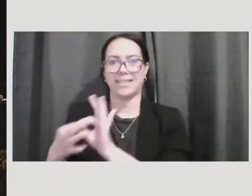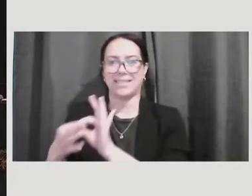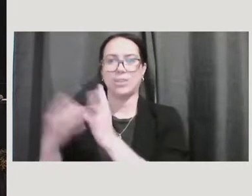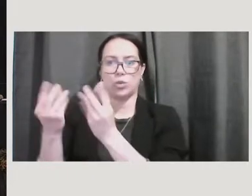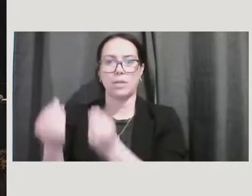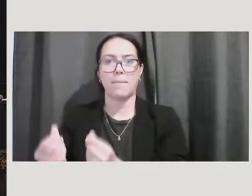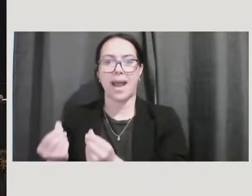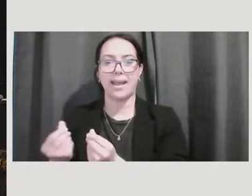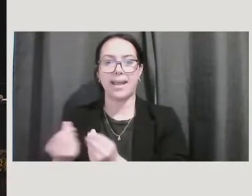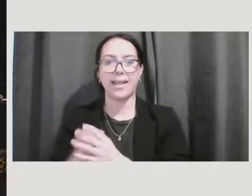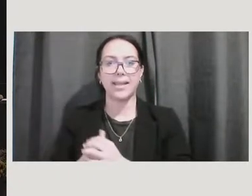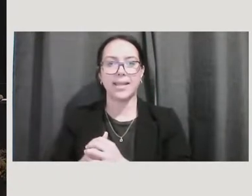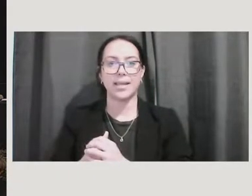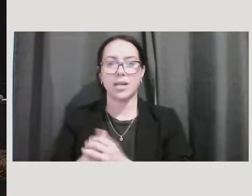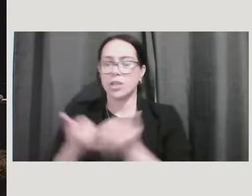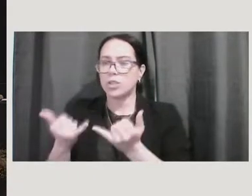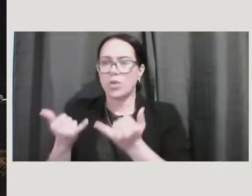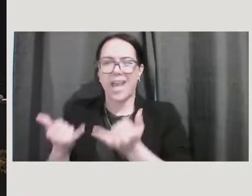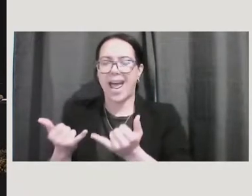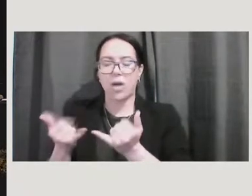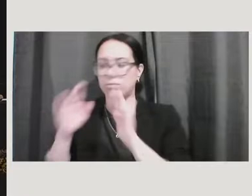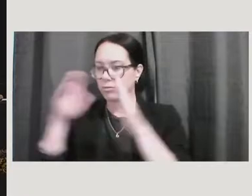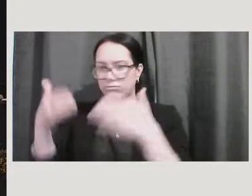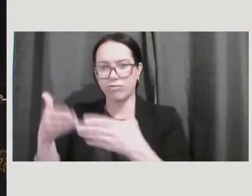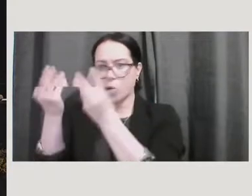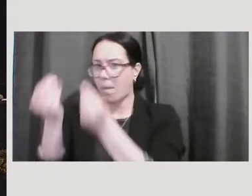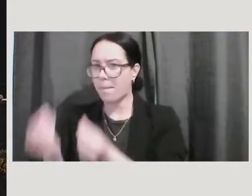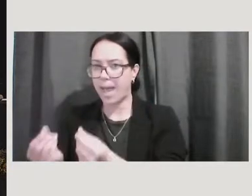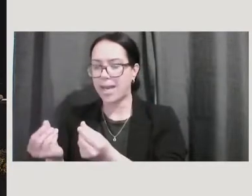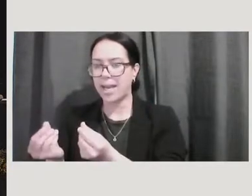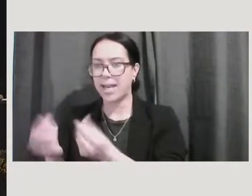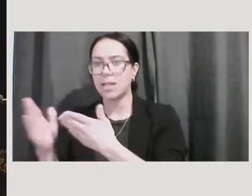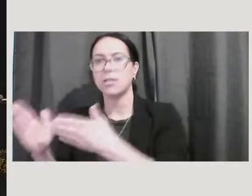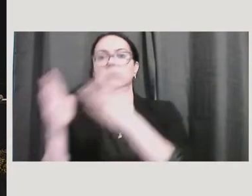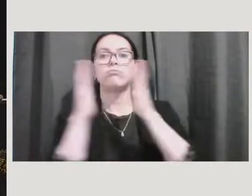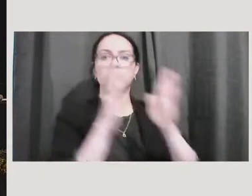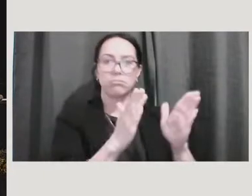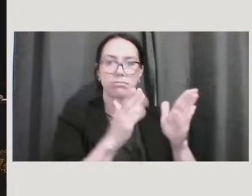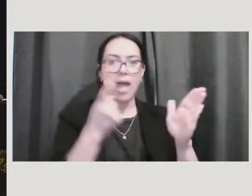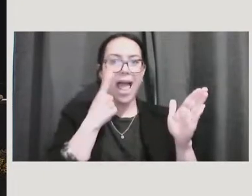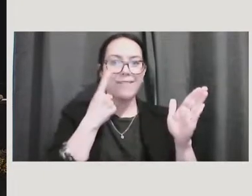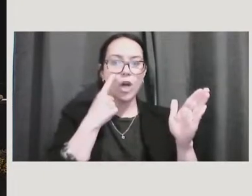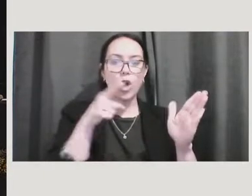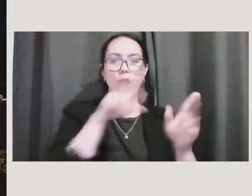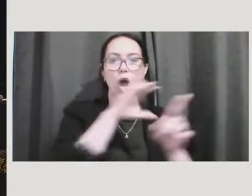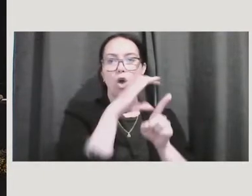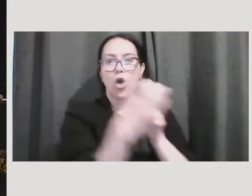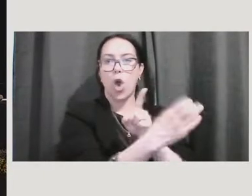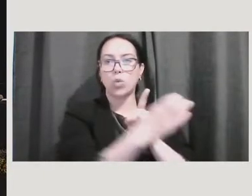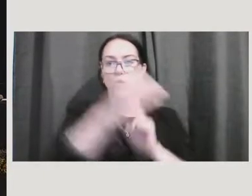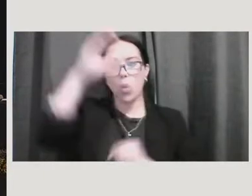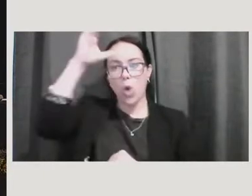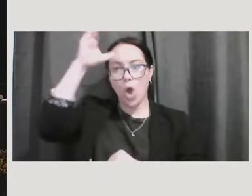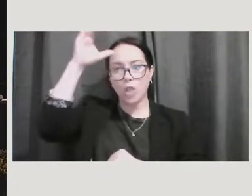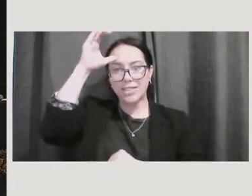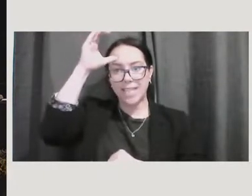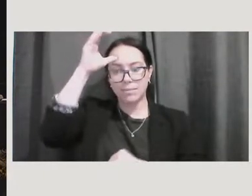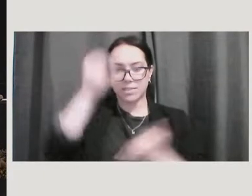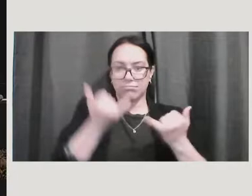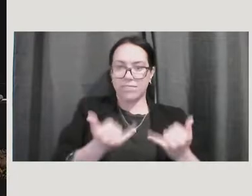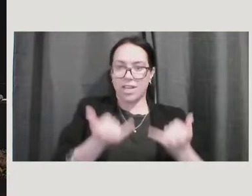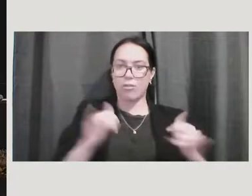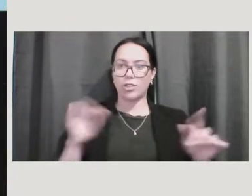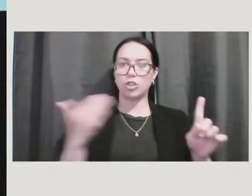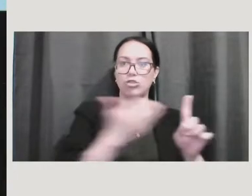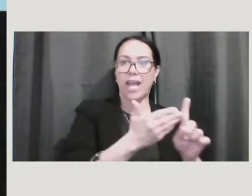beyond just money dollars and looking at the cultural Concepts under our current strategy would you help the ask